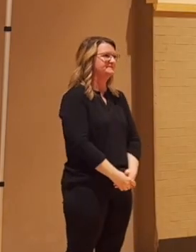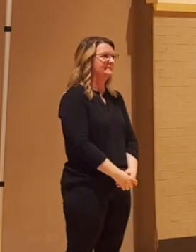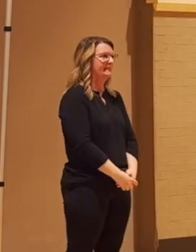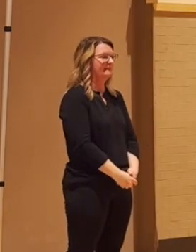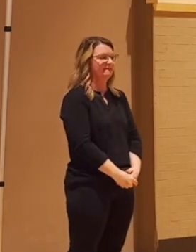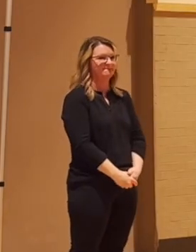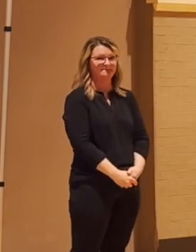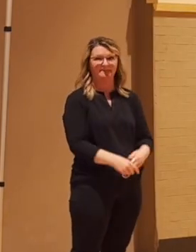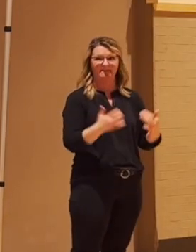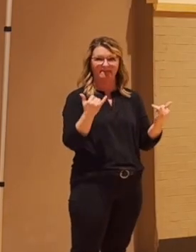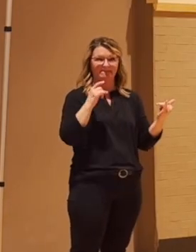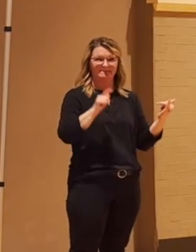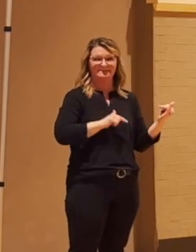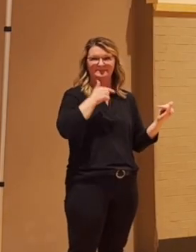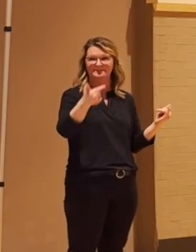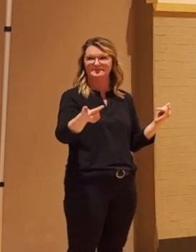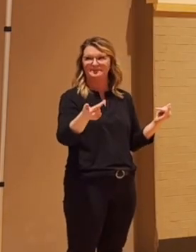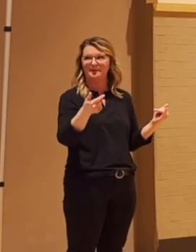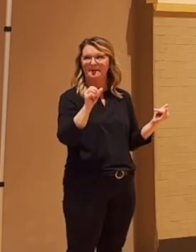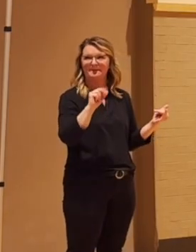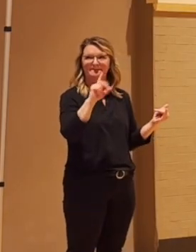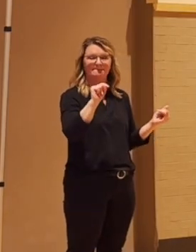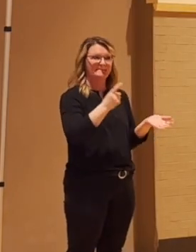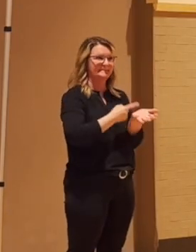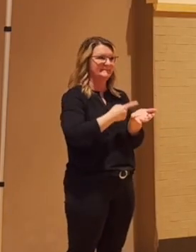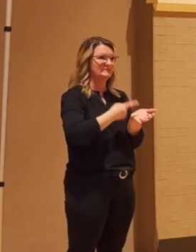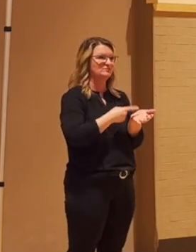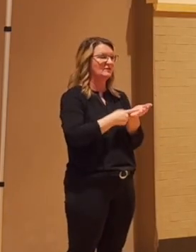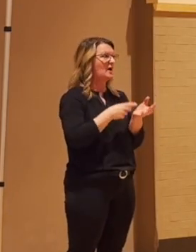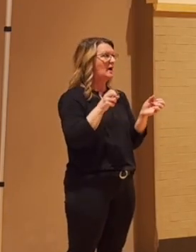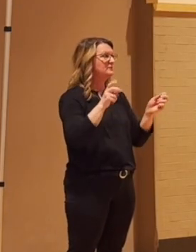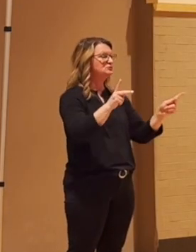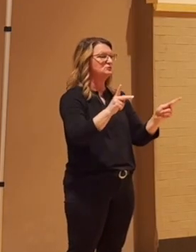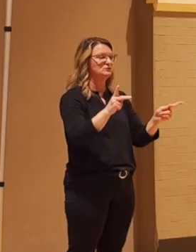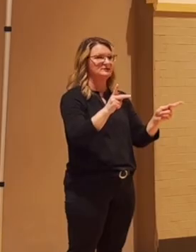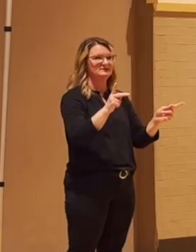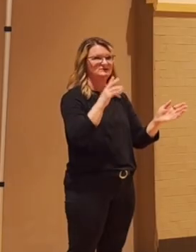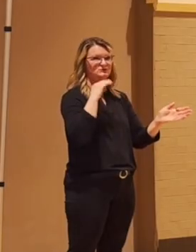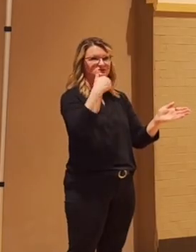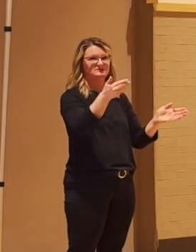With that, I will pass it along to Art to discuss opportunities to stay engaged.